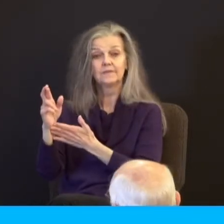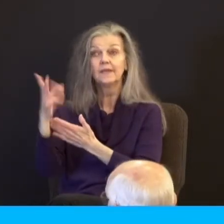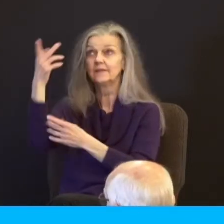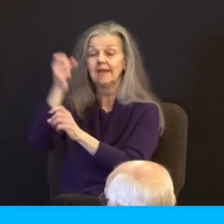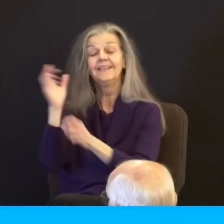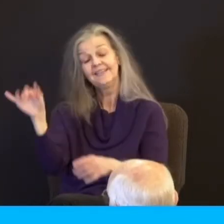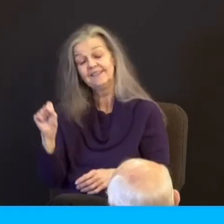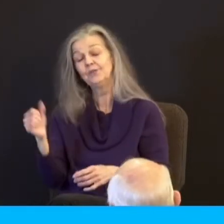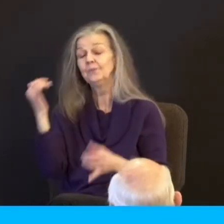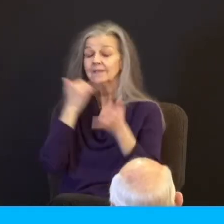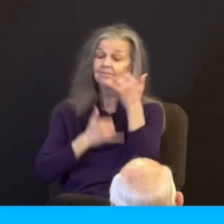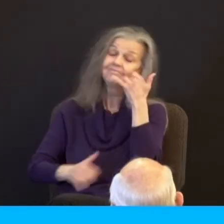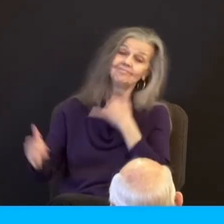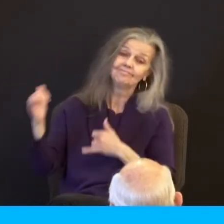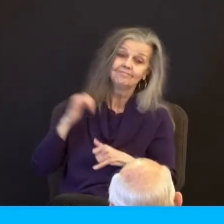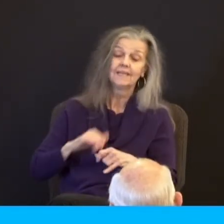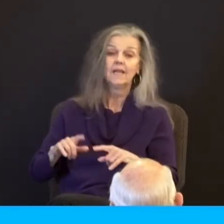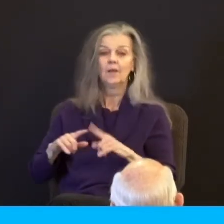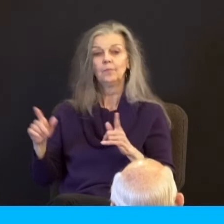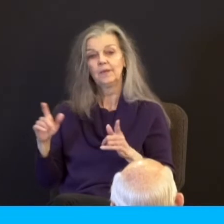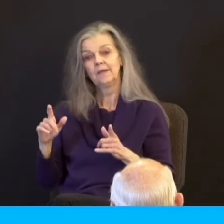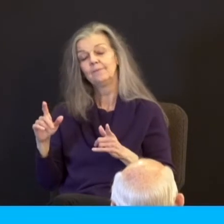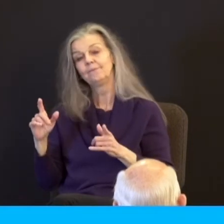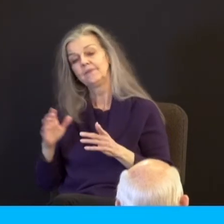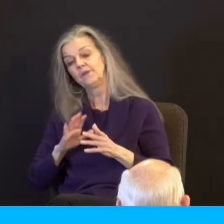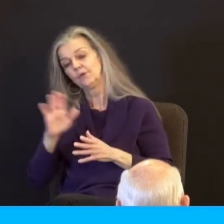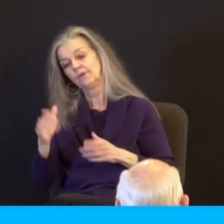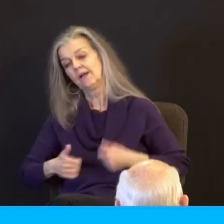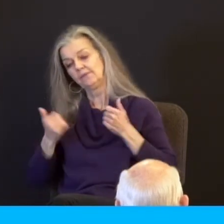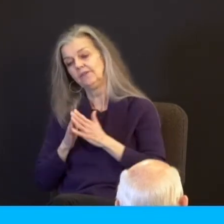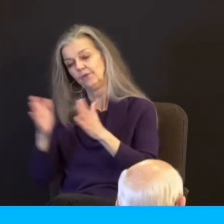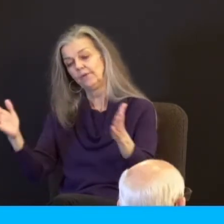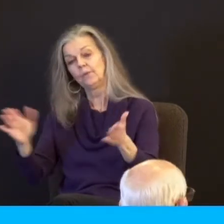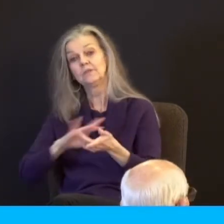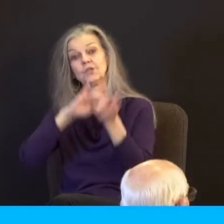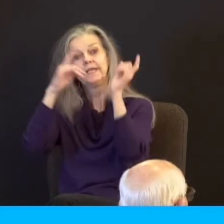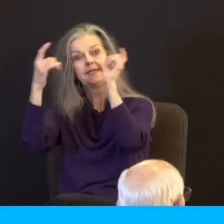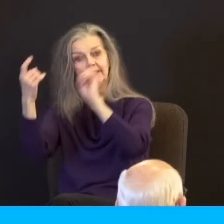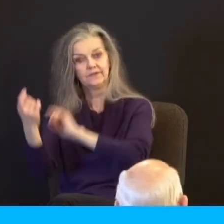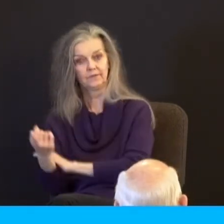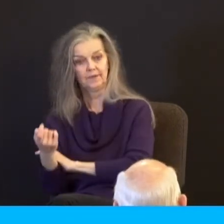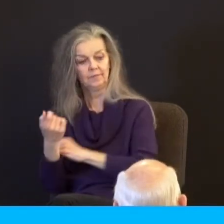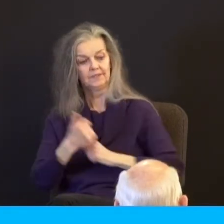mistakes. But the general tone of your life will be a changed life. Why? Because you met the living God.